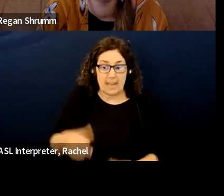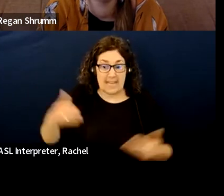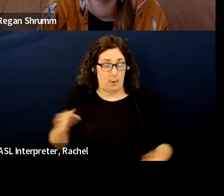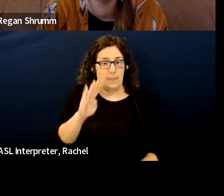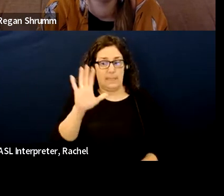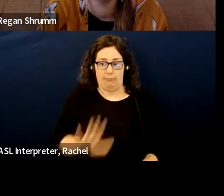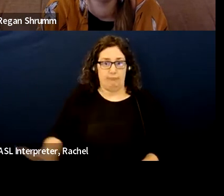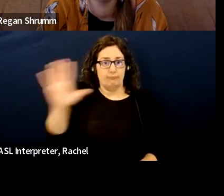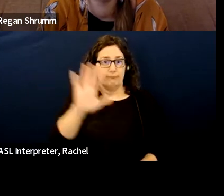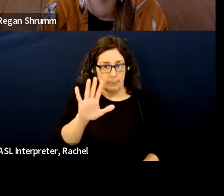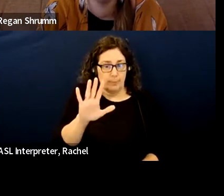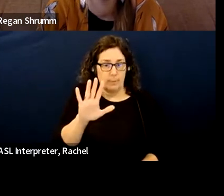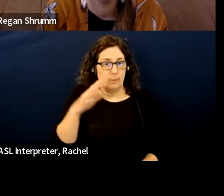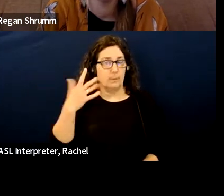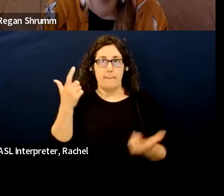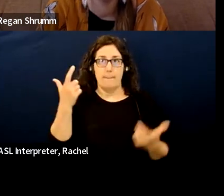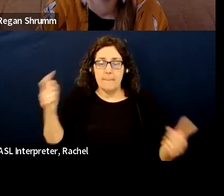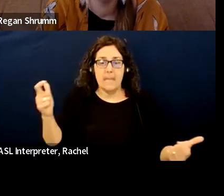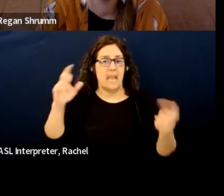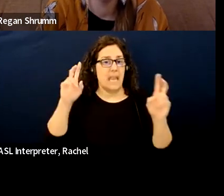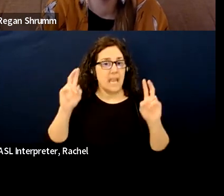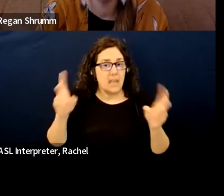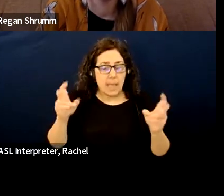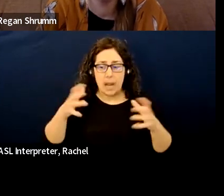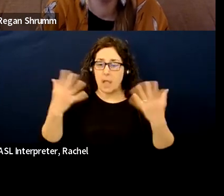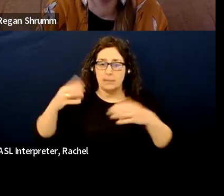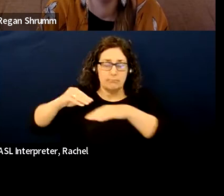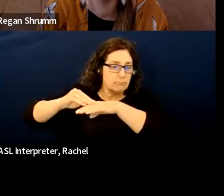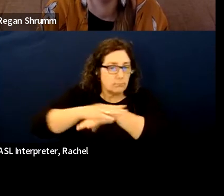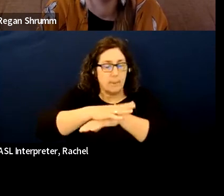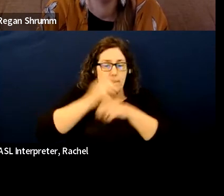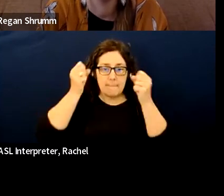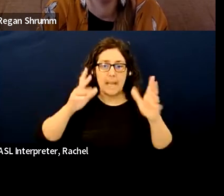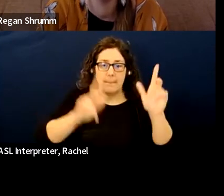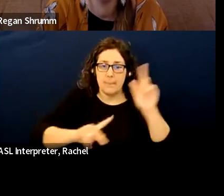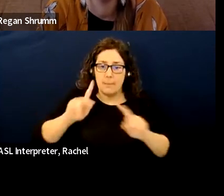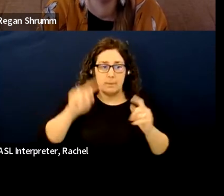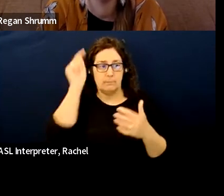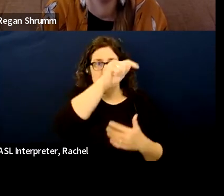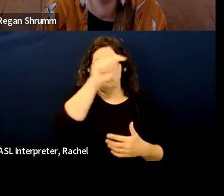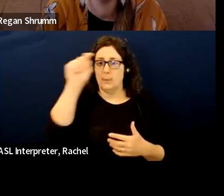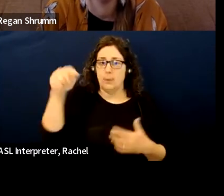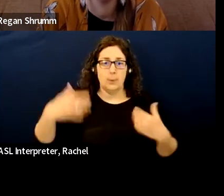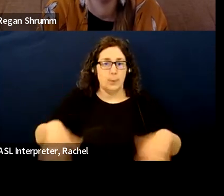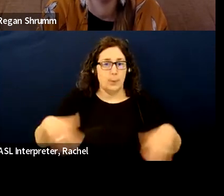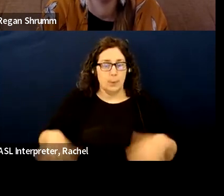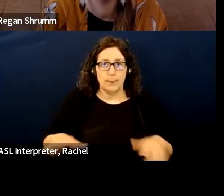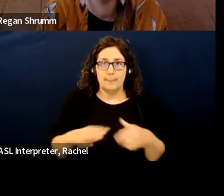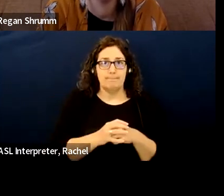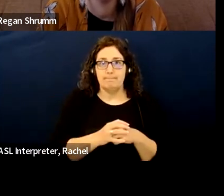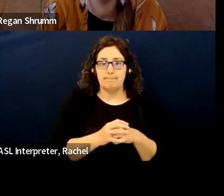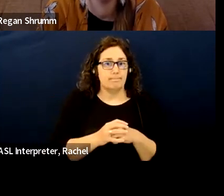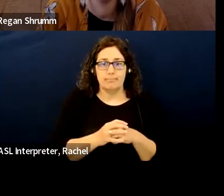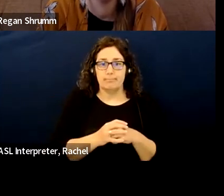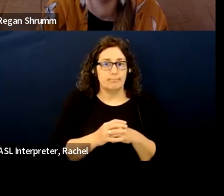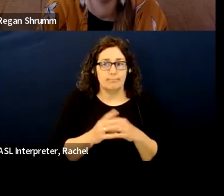province is massive and is having huge effects on so many people. that, you know, the